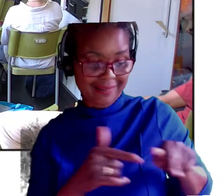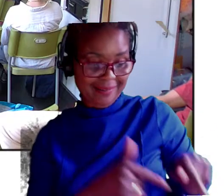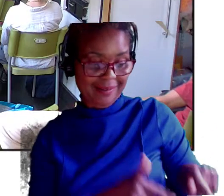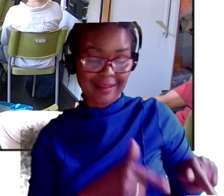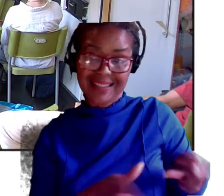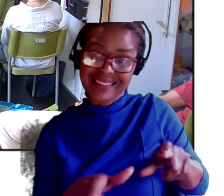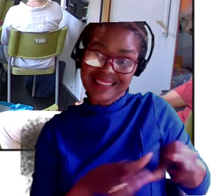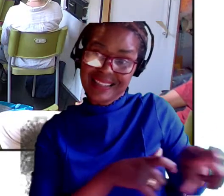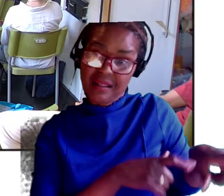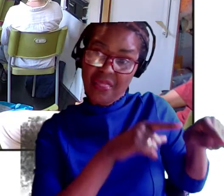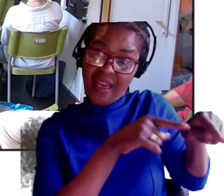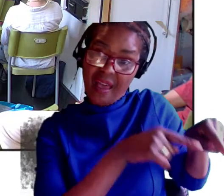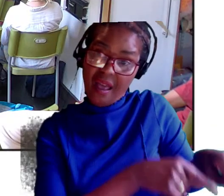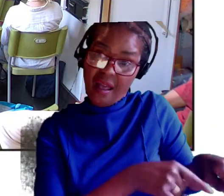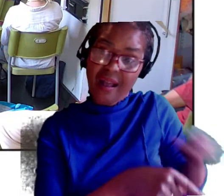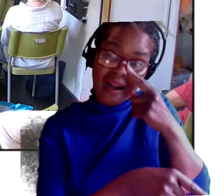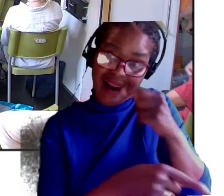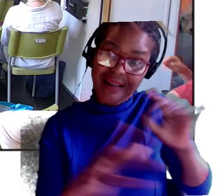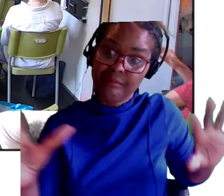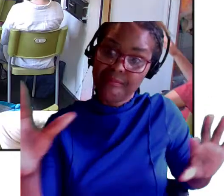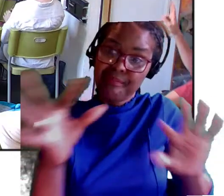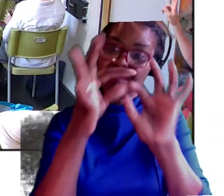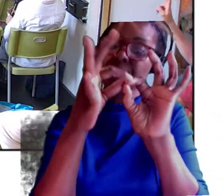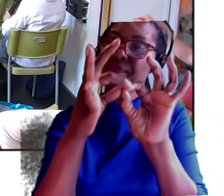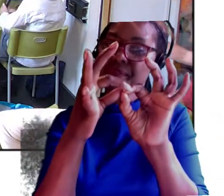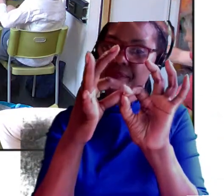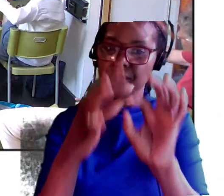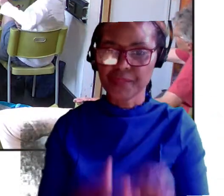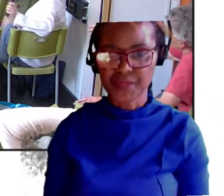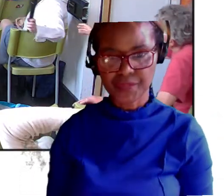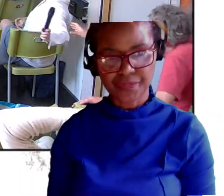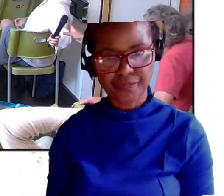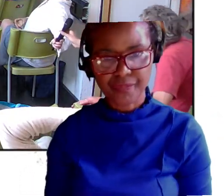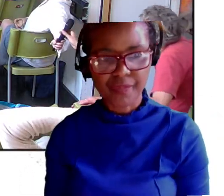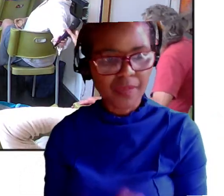do it. We have one last one from Tim.